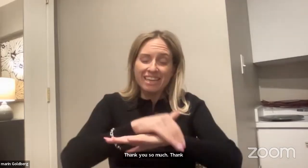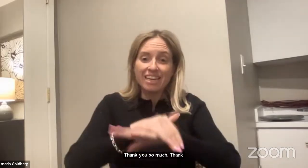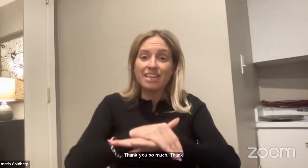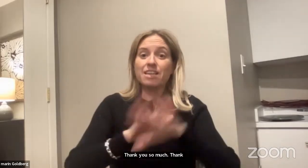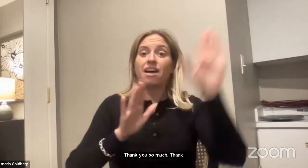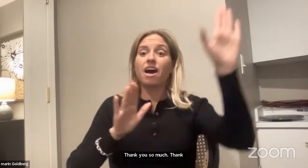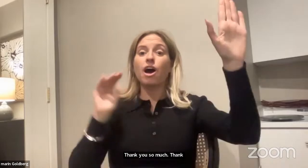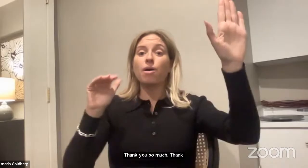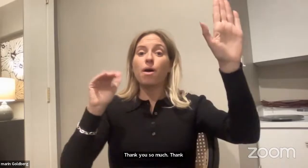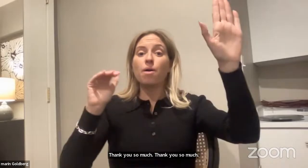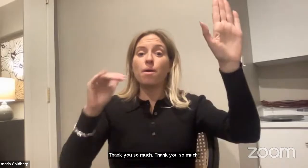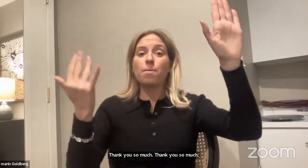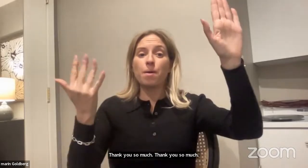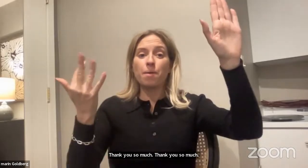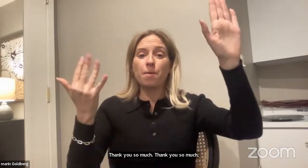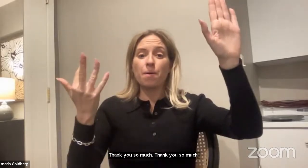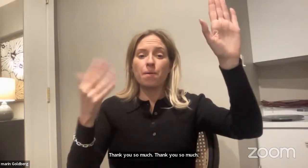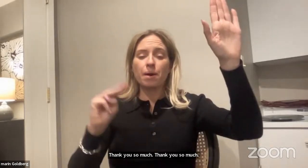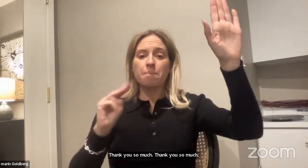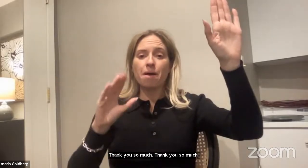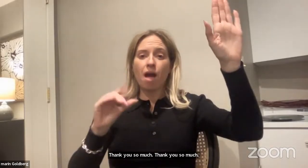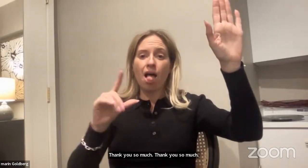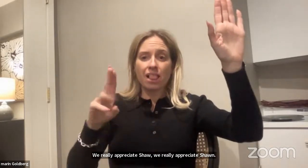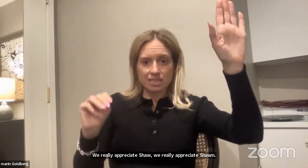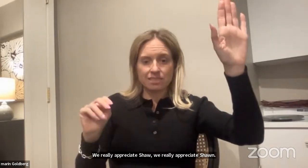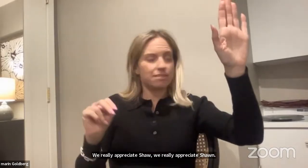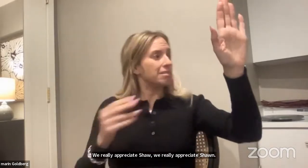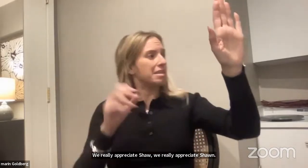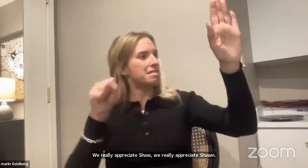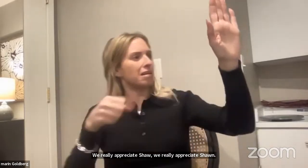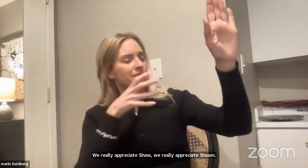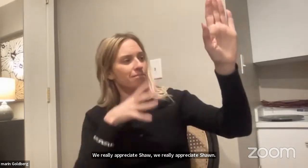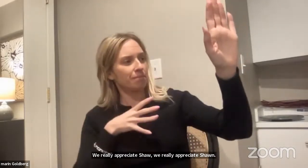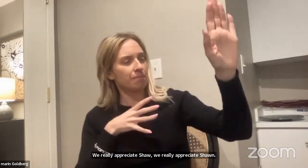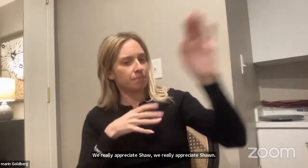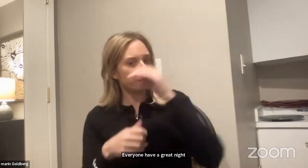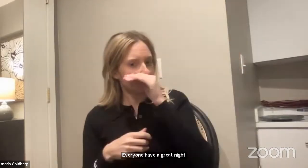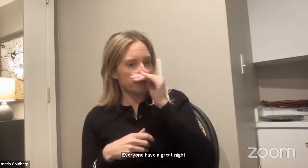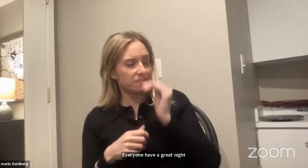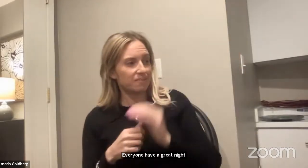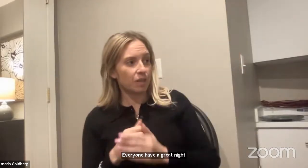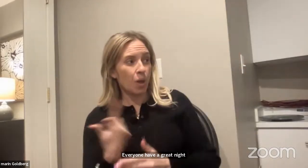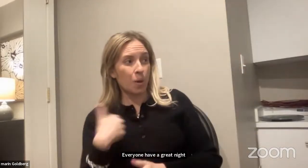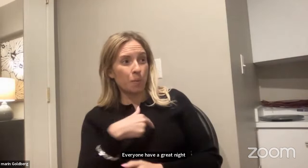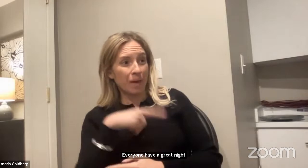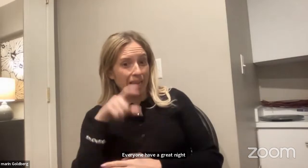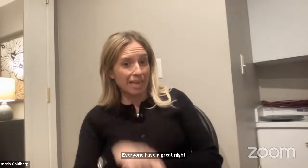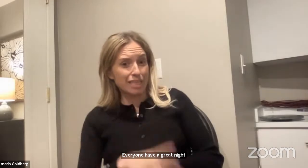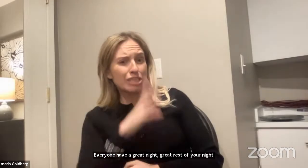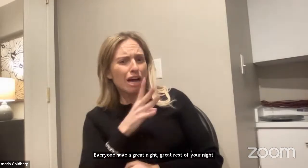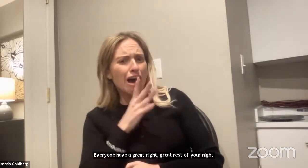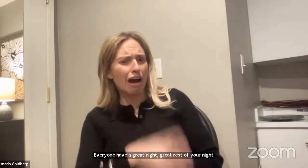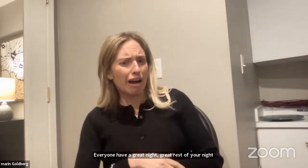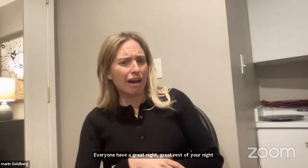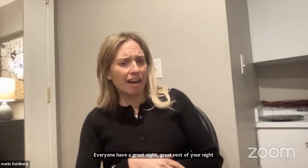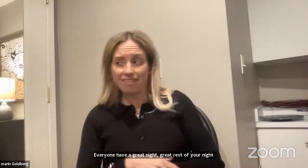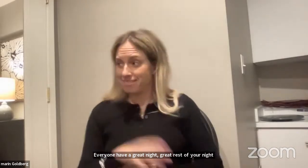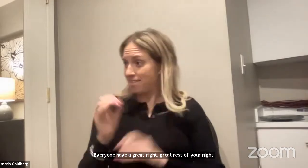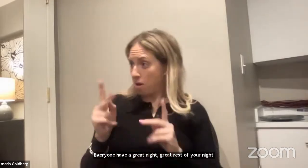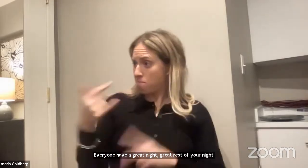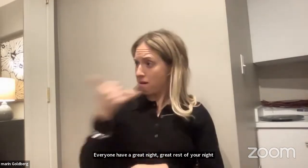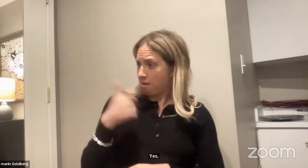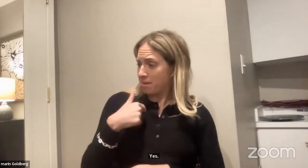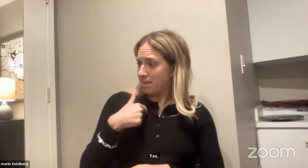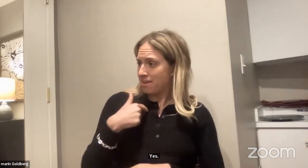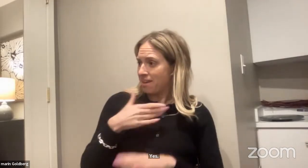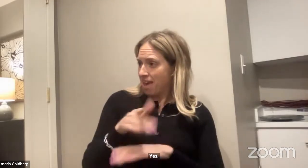night. Wait a minute, Commissioner Yes. McCollum. Yes, ma'am. We need to talk. Okay, give me a call